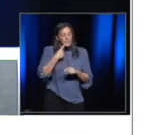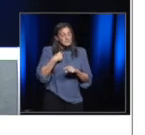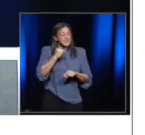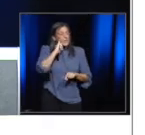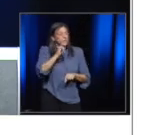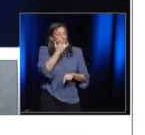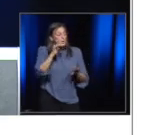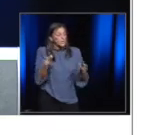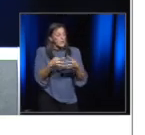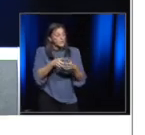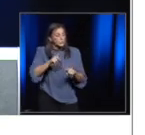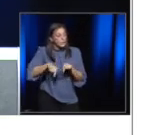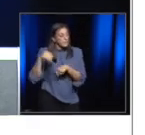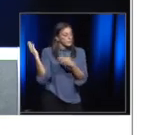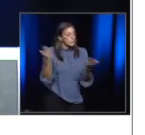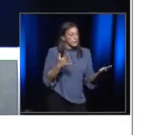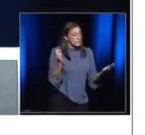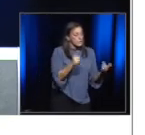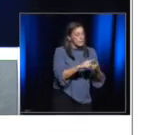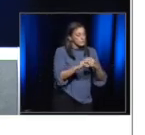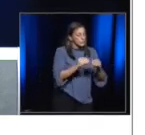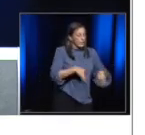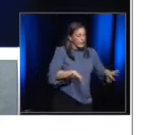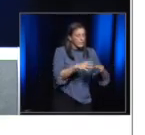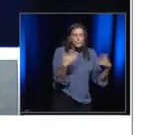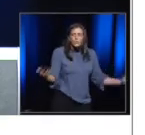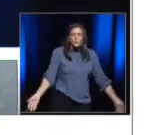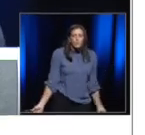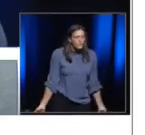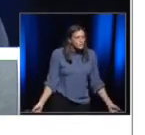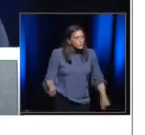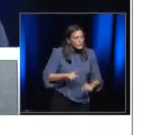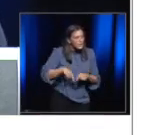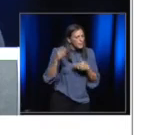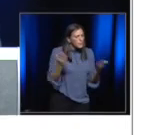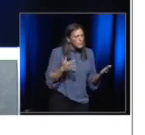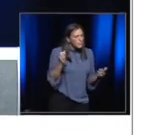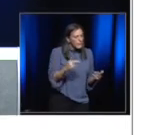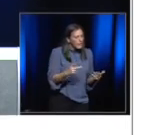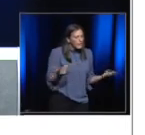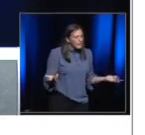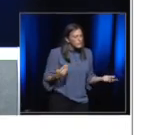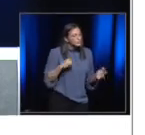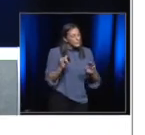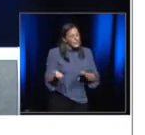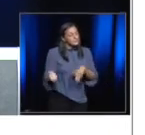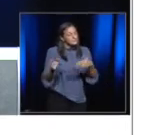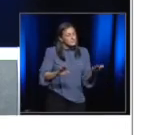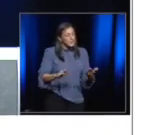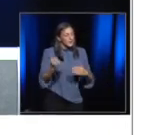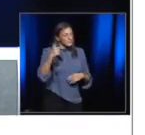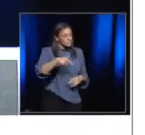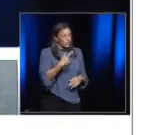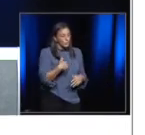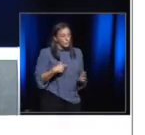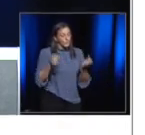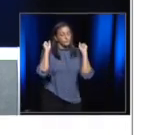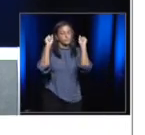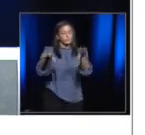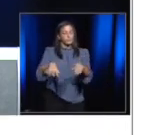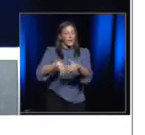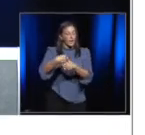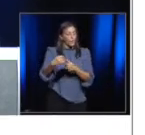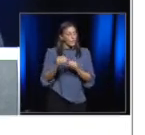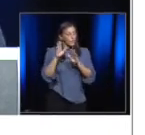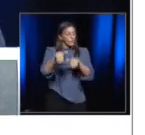can imagine how excited we were to hear about that clause. So the dead dolphin was legally discarded at sea by the fisherman, and